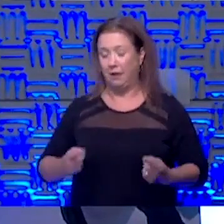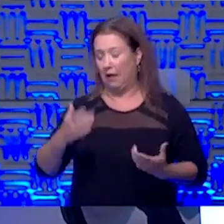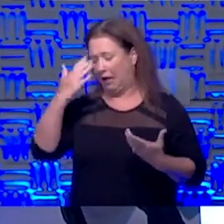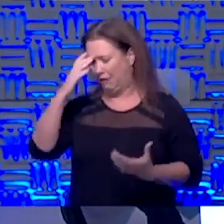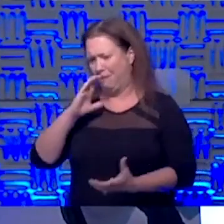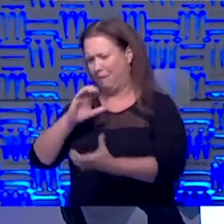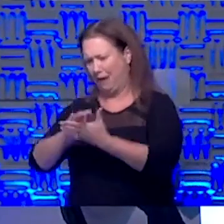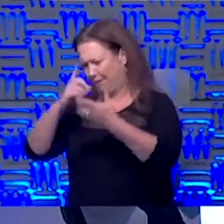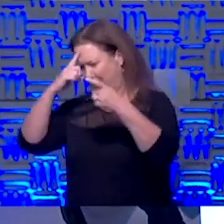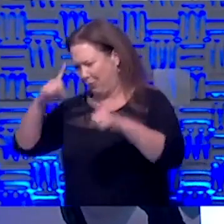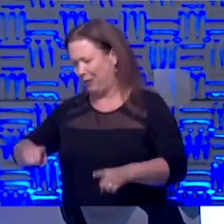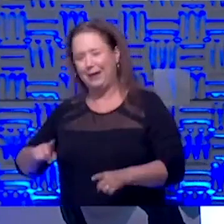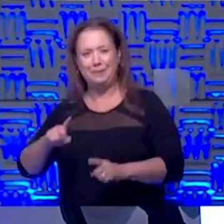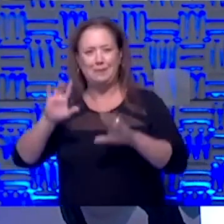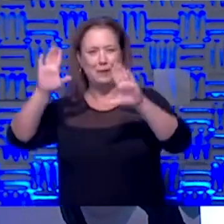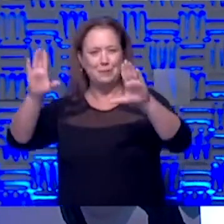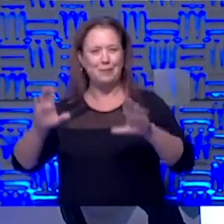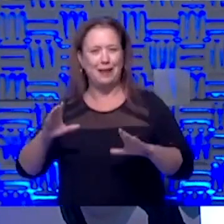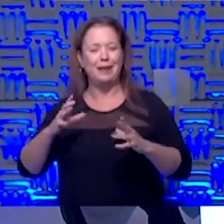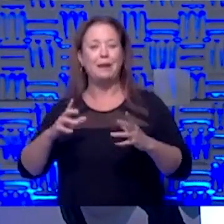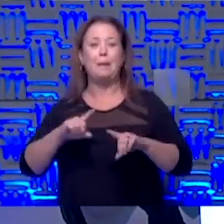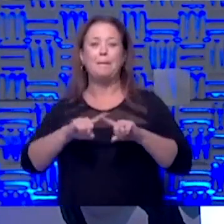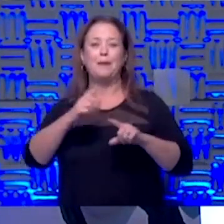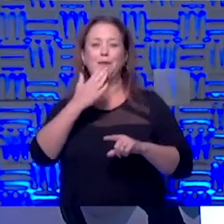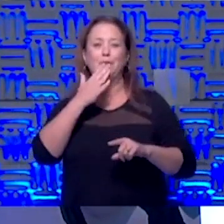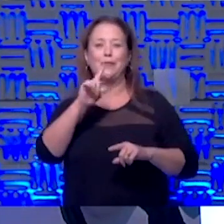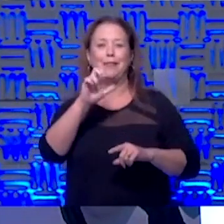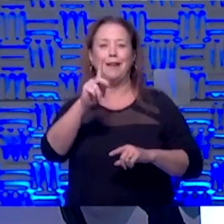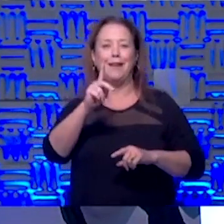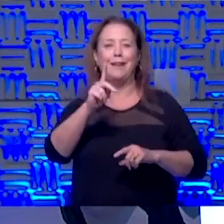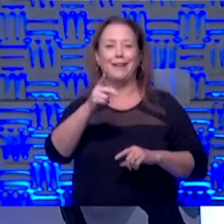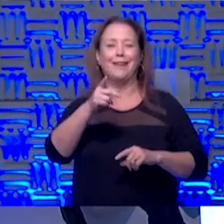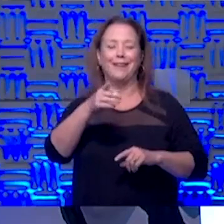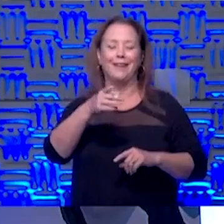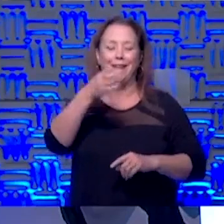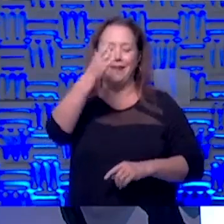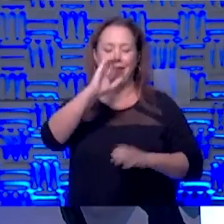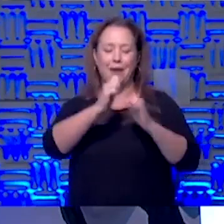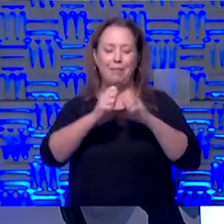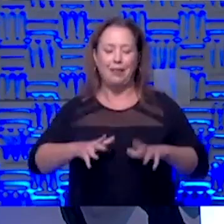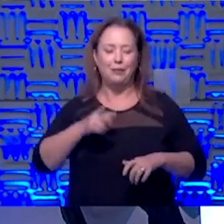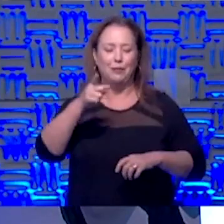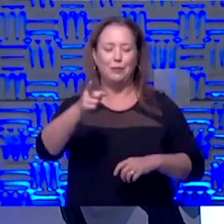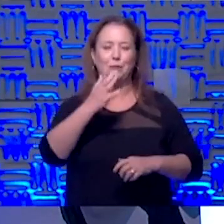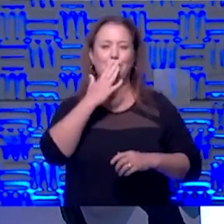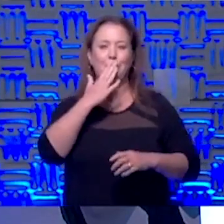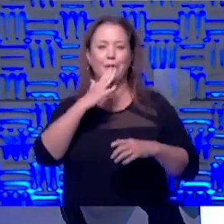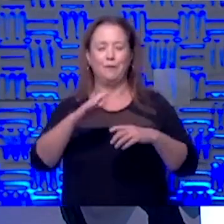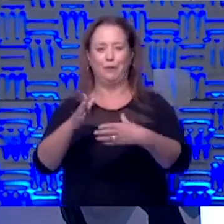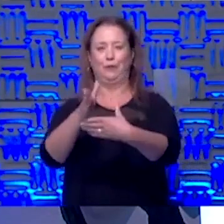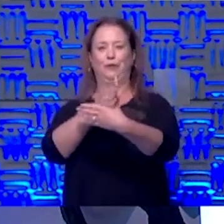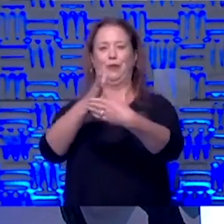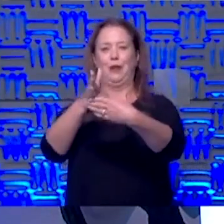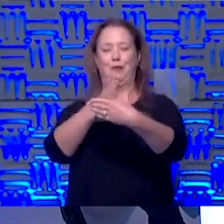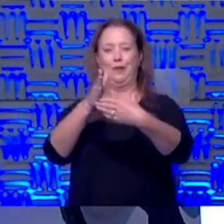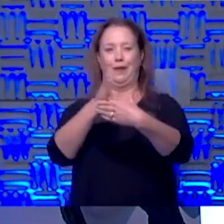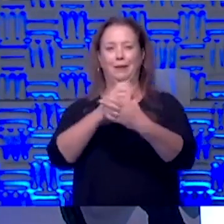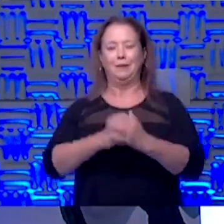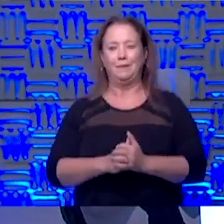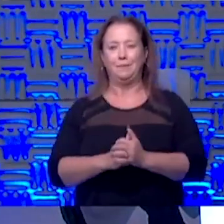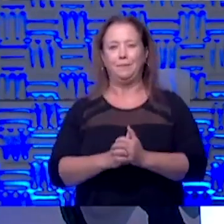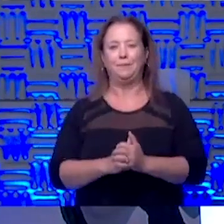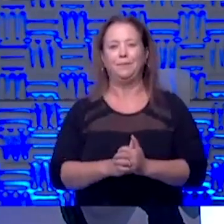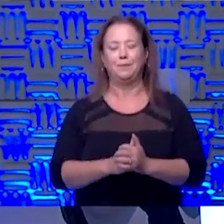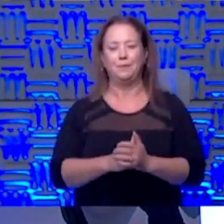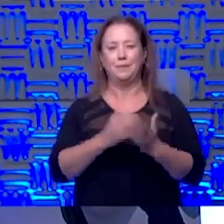wife would say, but just good luck to you. And God bless you. Godspeed. Thanks for sharing that with us, and thanks for doing it right in the bubble. So